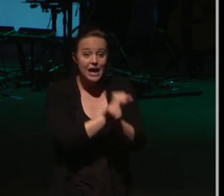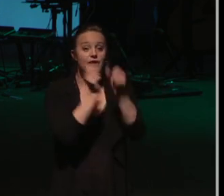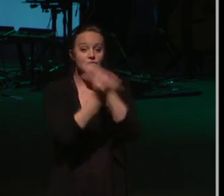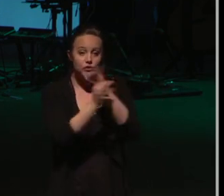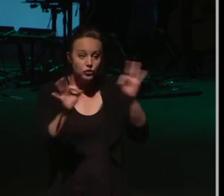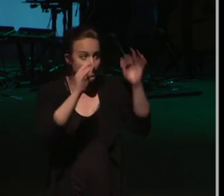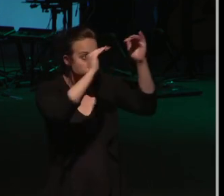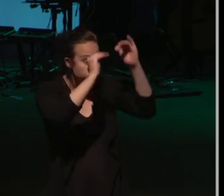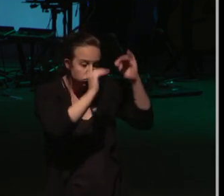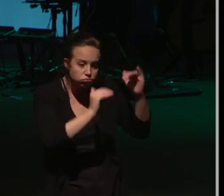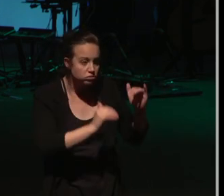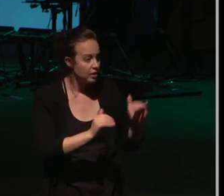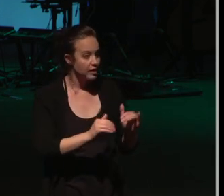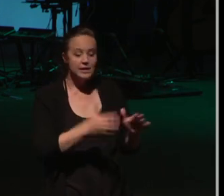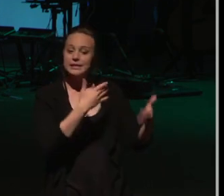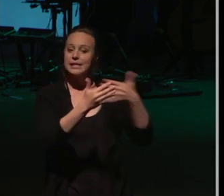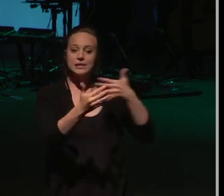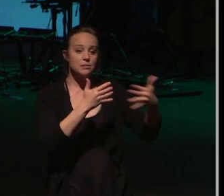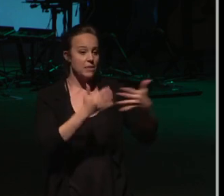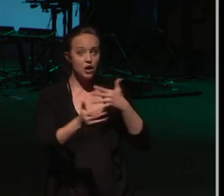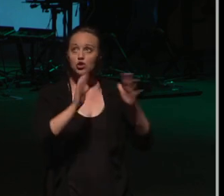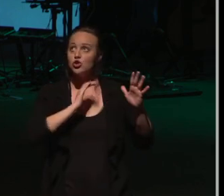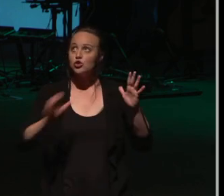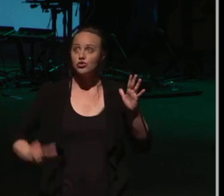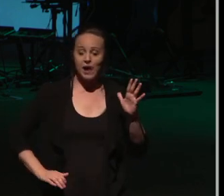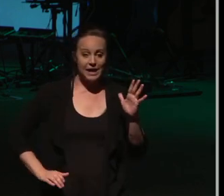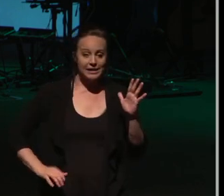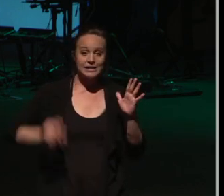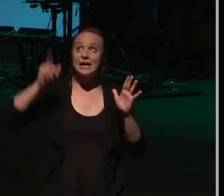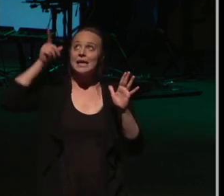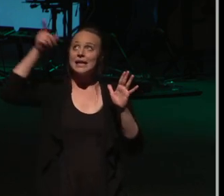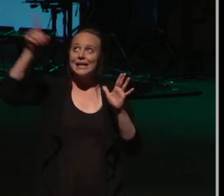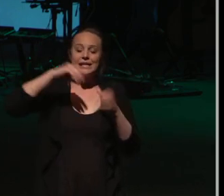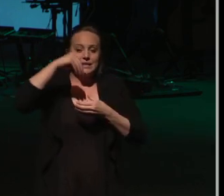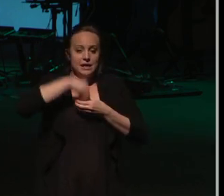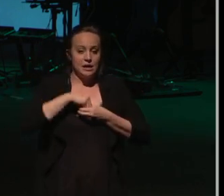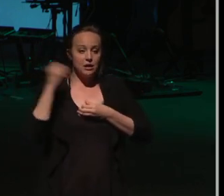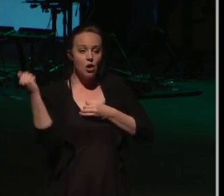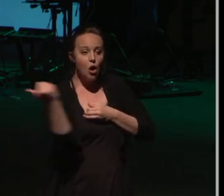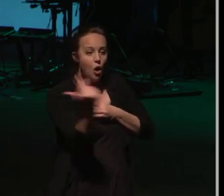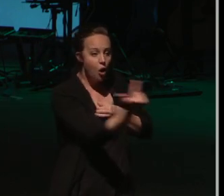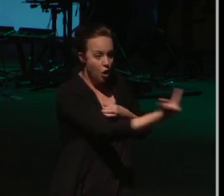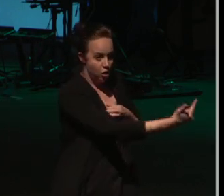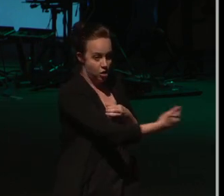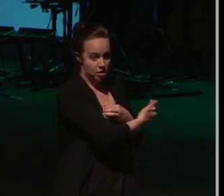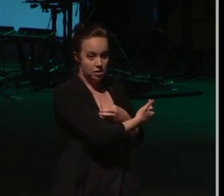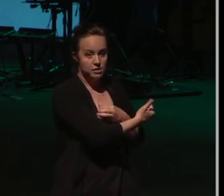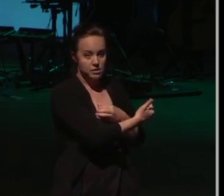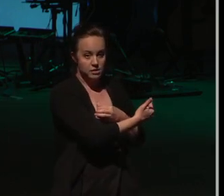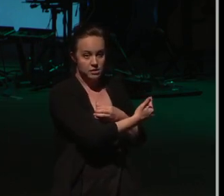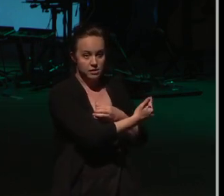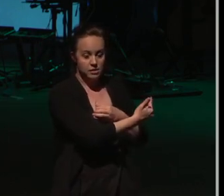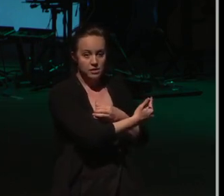all. But Christ is all and in all. Verse 12,